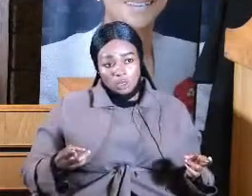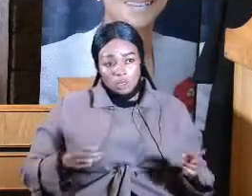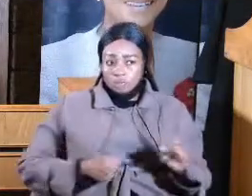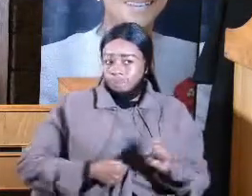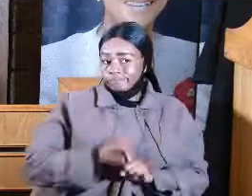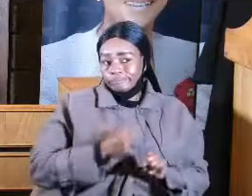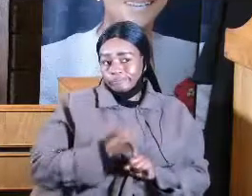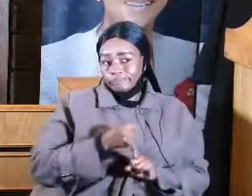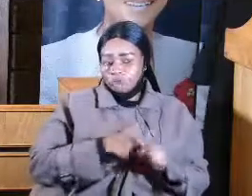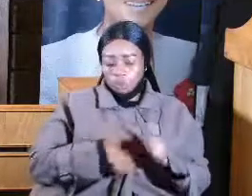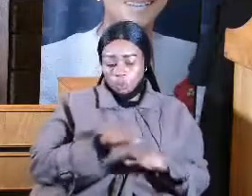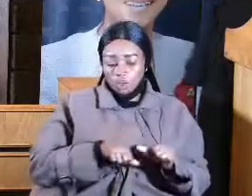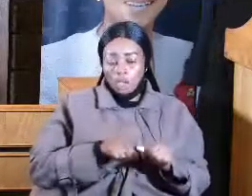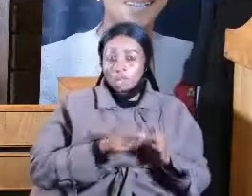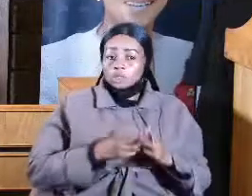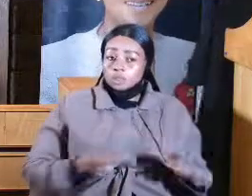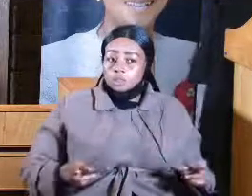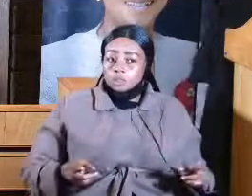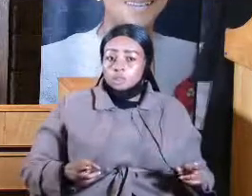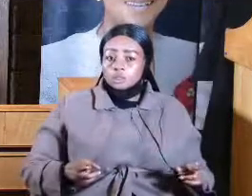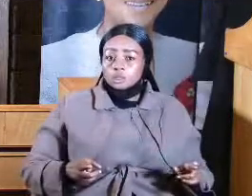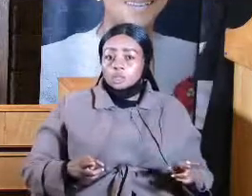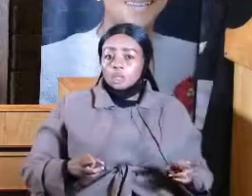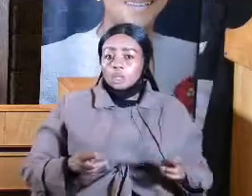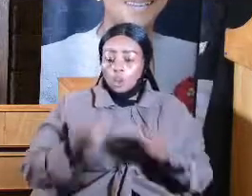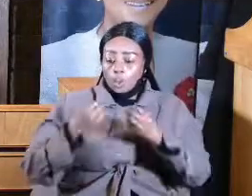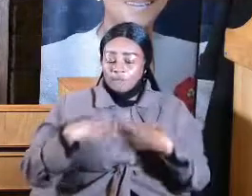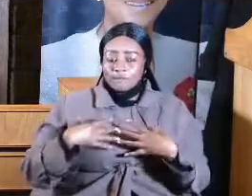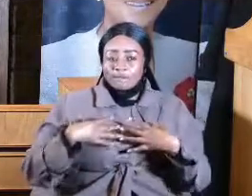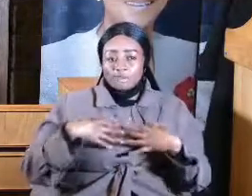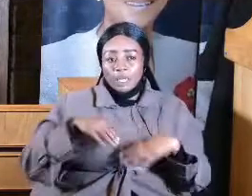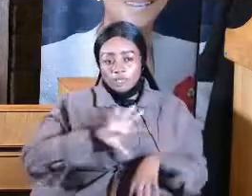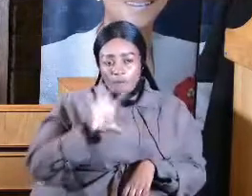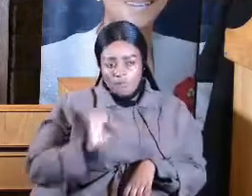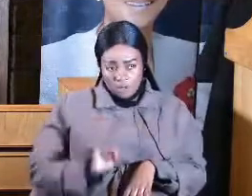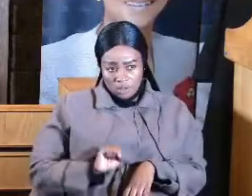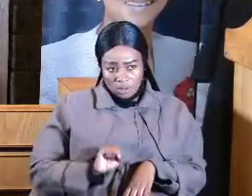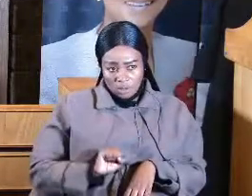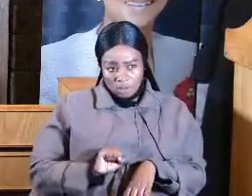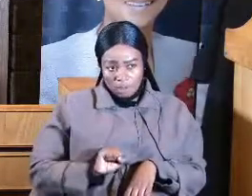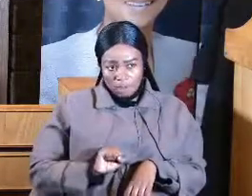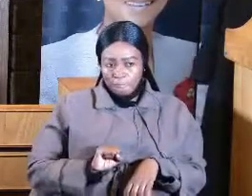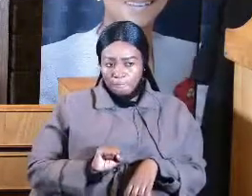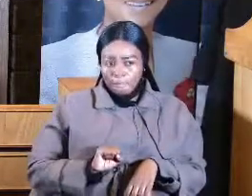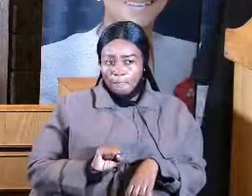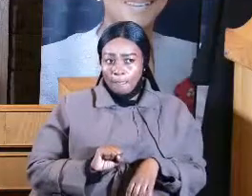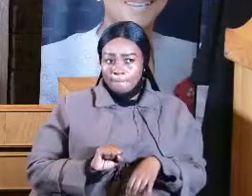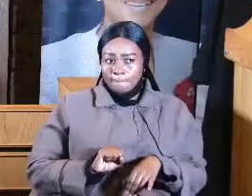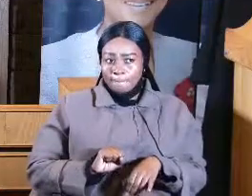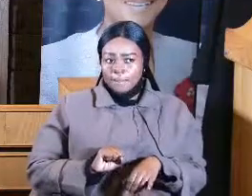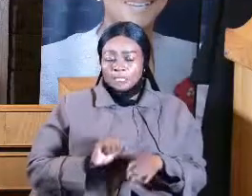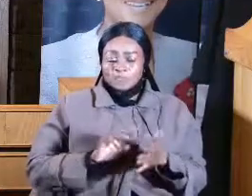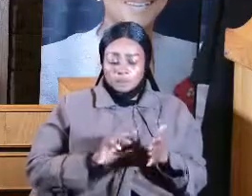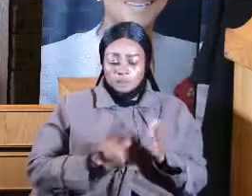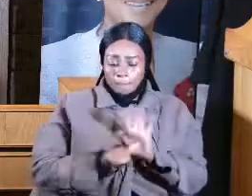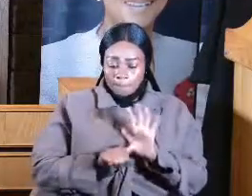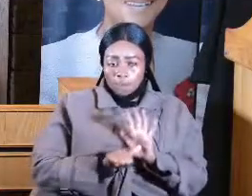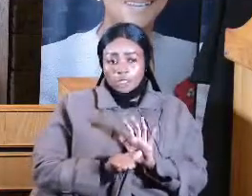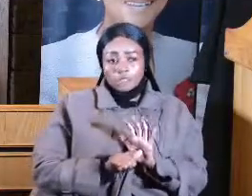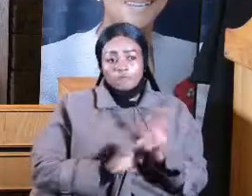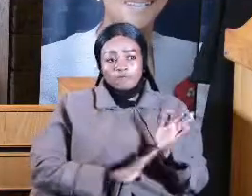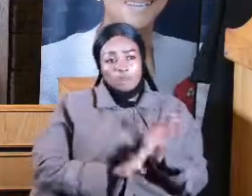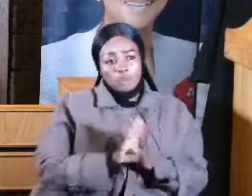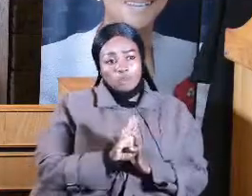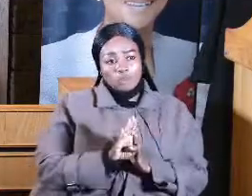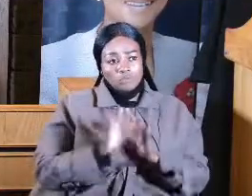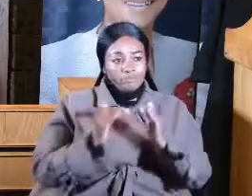mobilizing social resources provided by corporates of South Africa, lays an important foundation in the promotion of gender